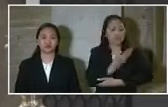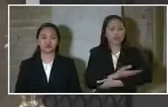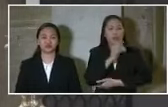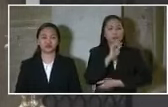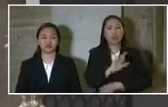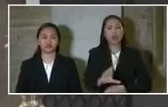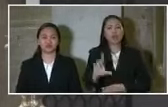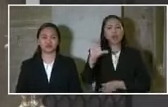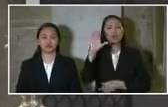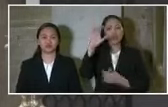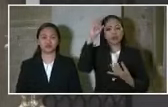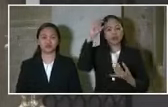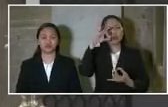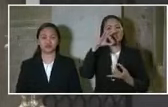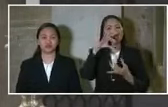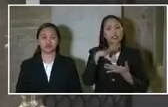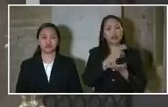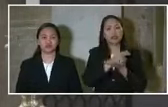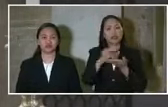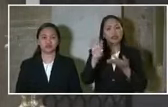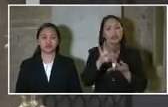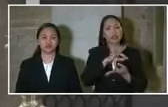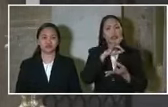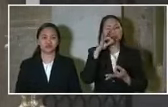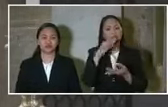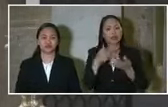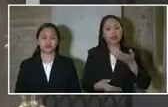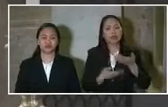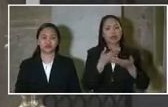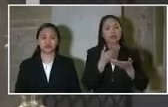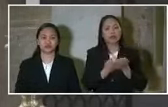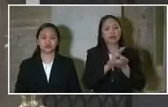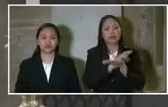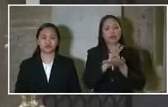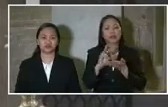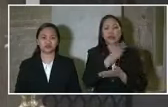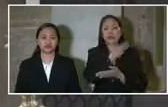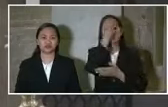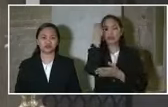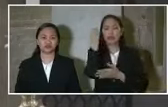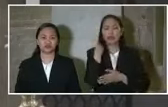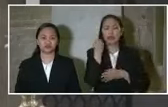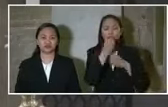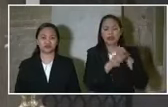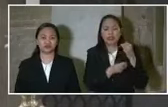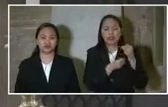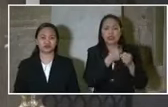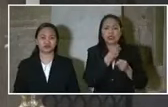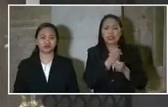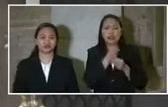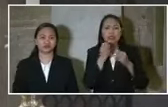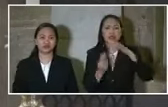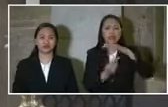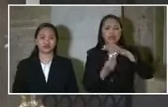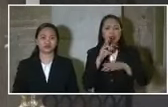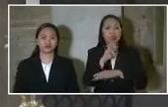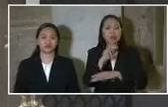conceived by the Holy Spirit, born of the Virgin Mary, suffered under Pontius Pilate,